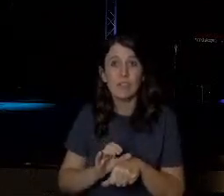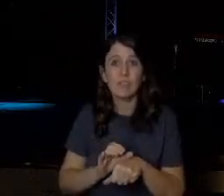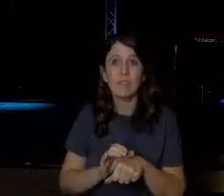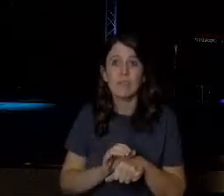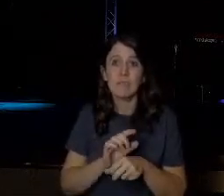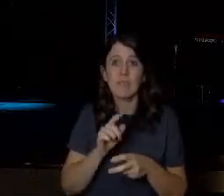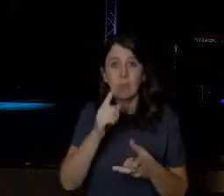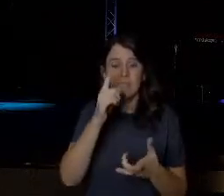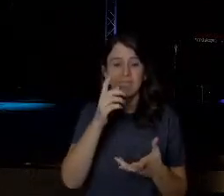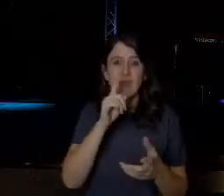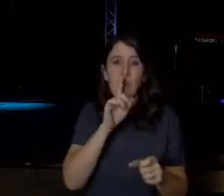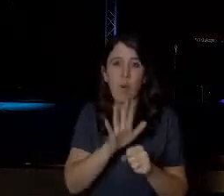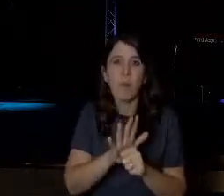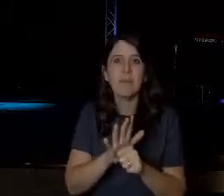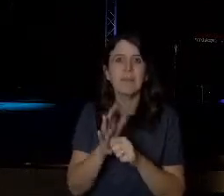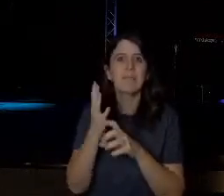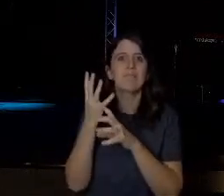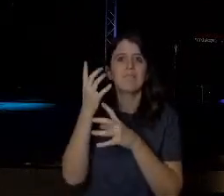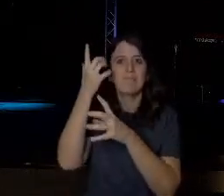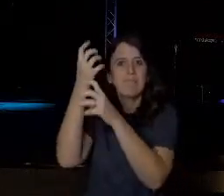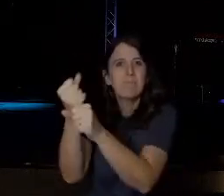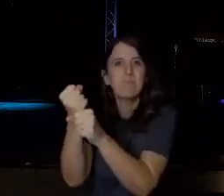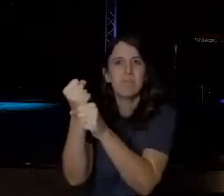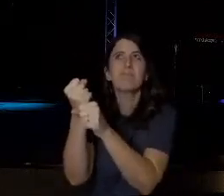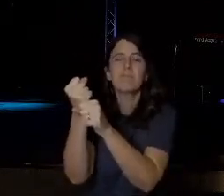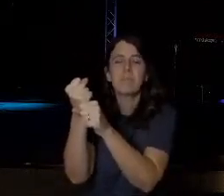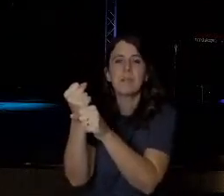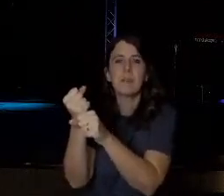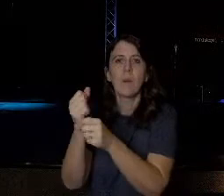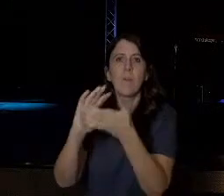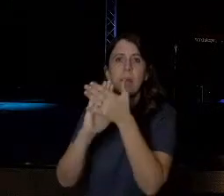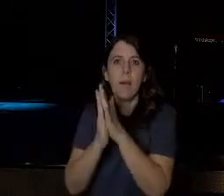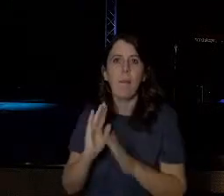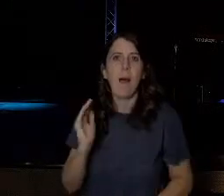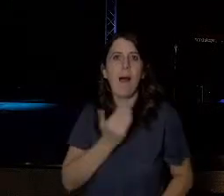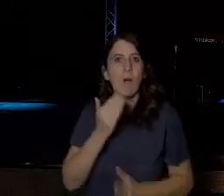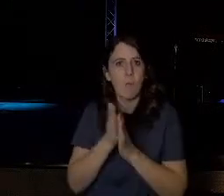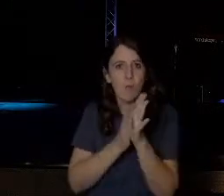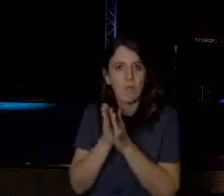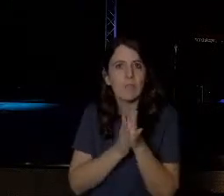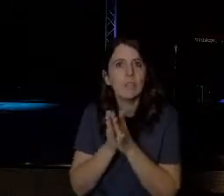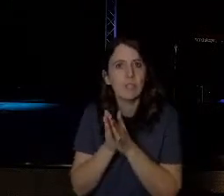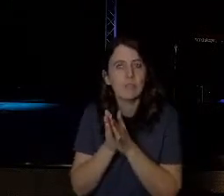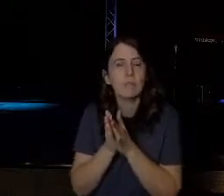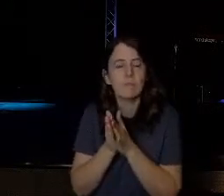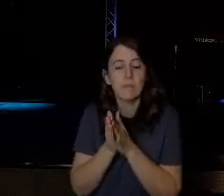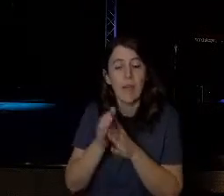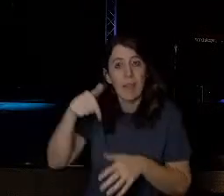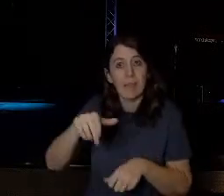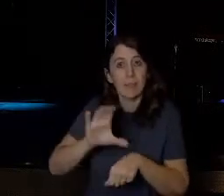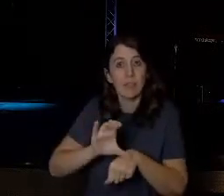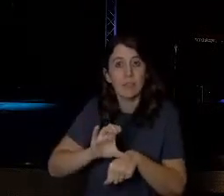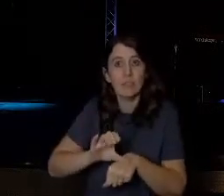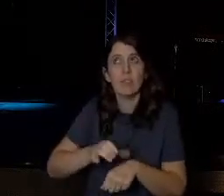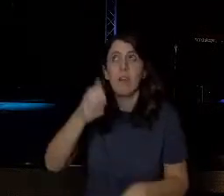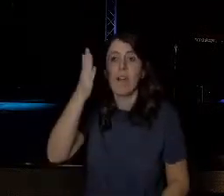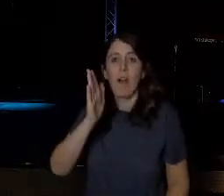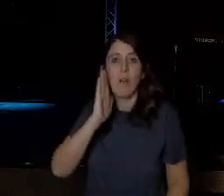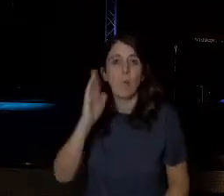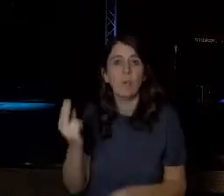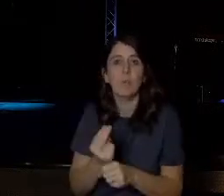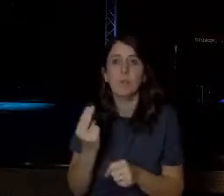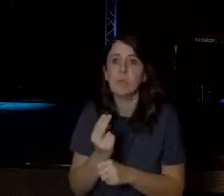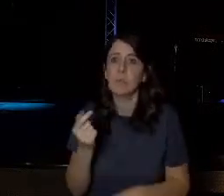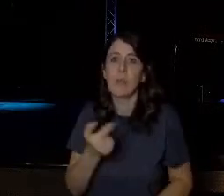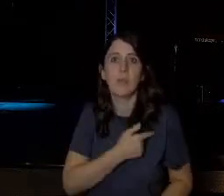those things and let that be what drives this church, God is going to do some amazing things through this. How do I know that?